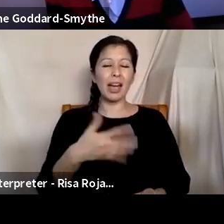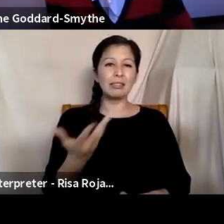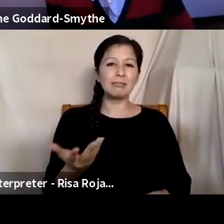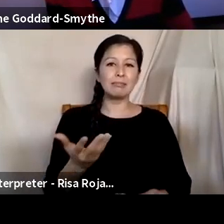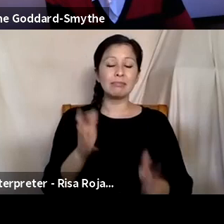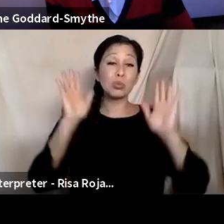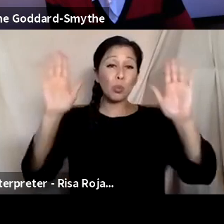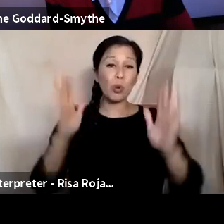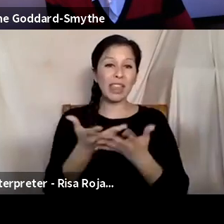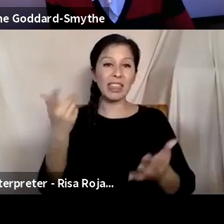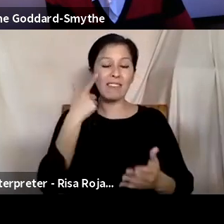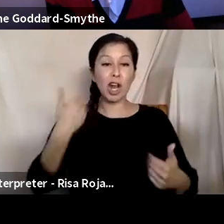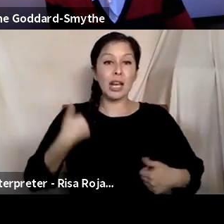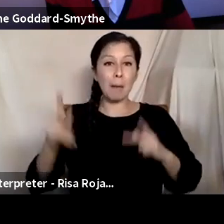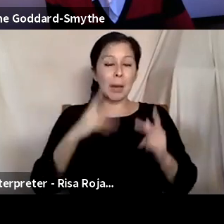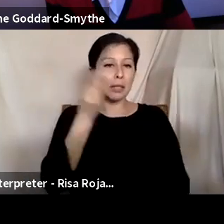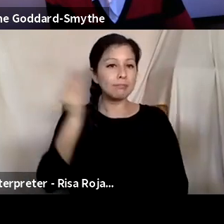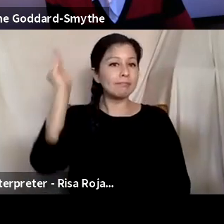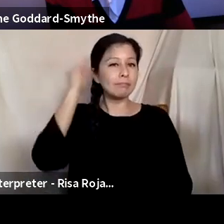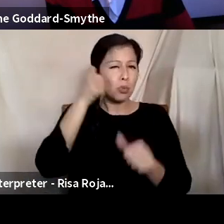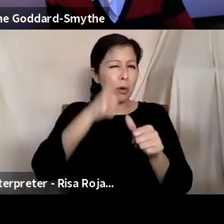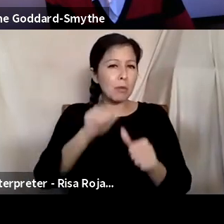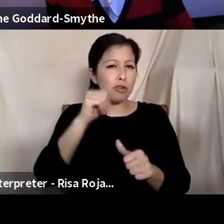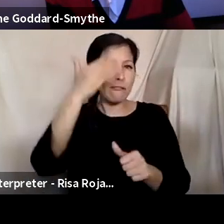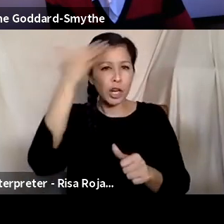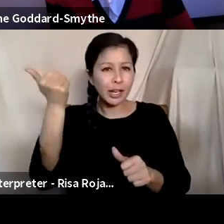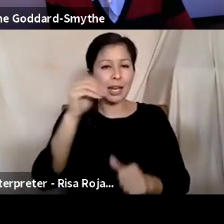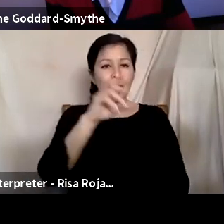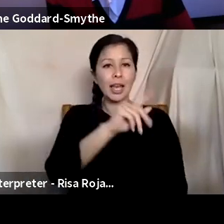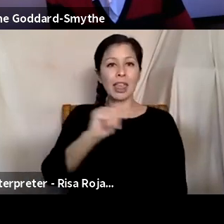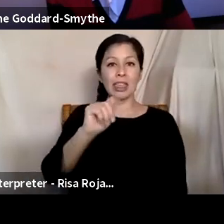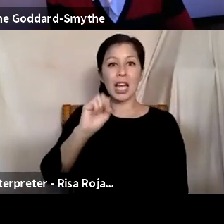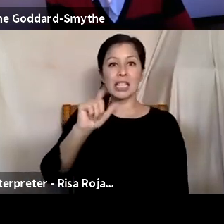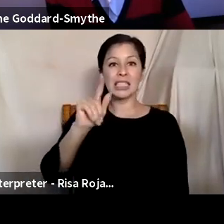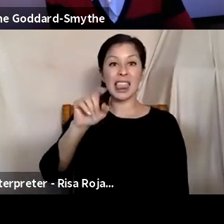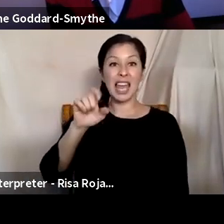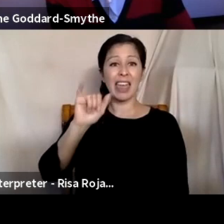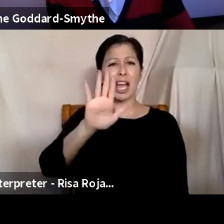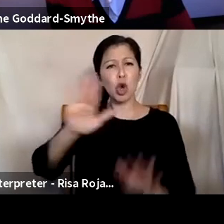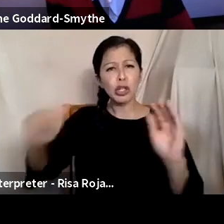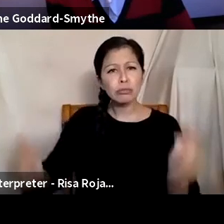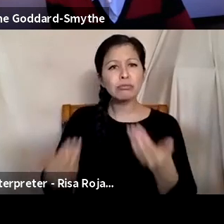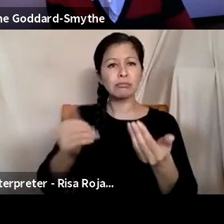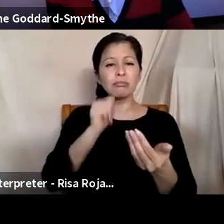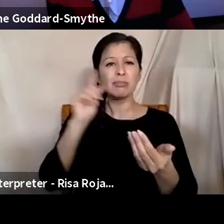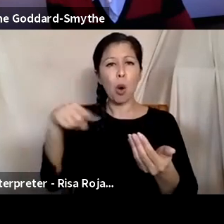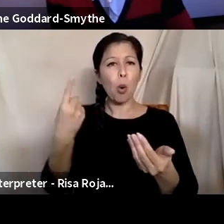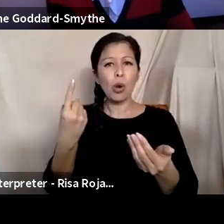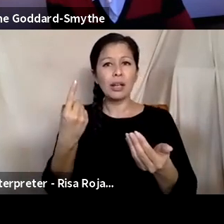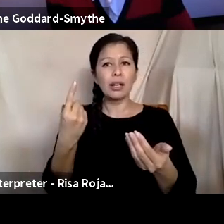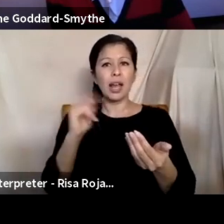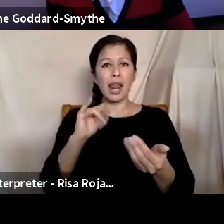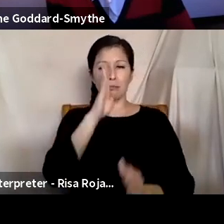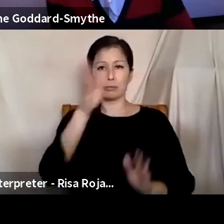a great thing for young people to remember that the slate is your introduction. So it shouldn't necessarily just be